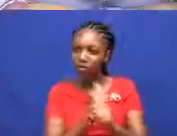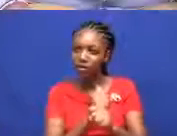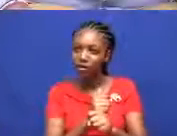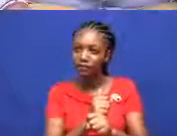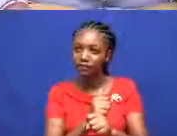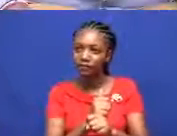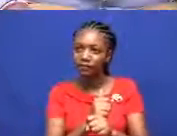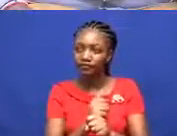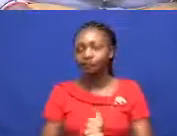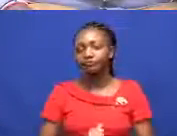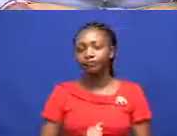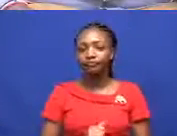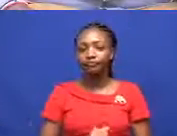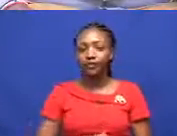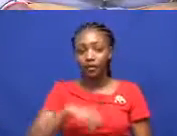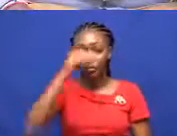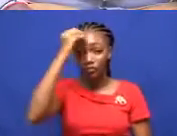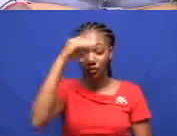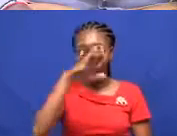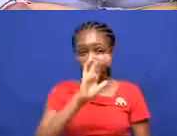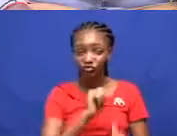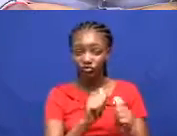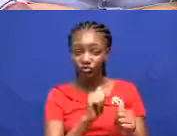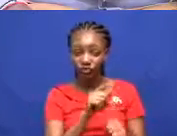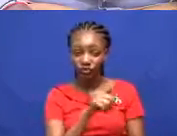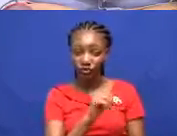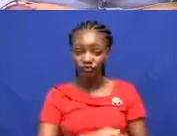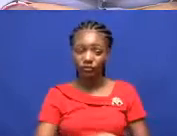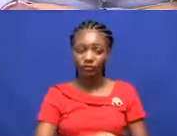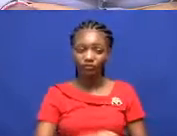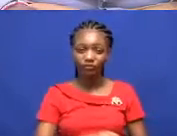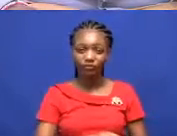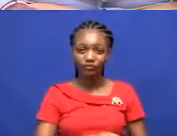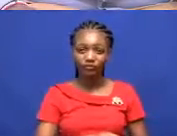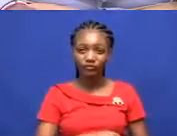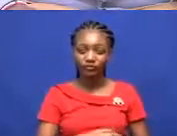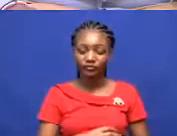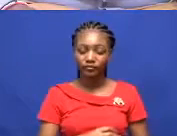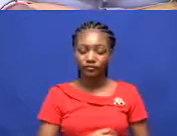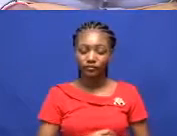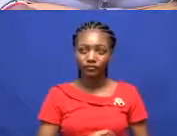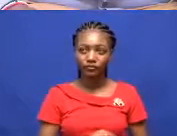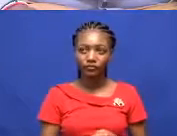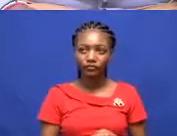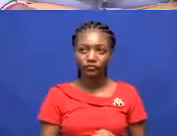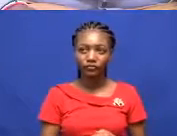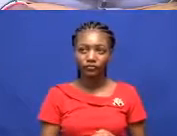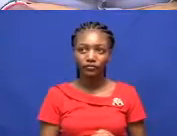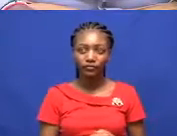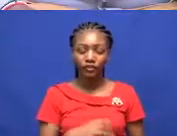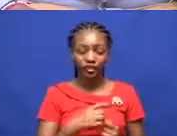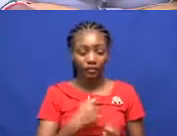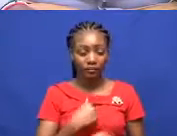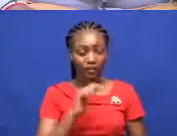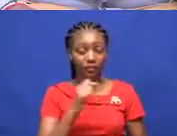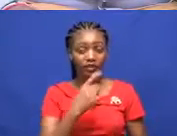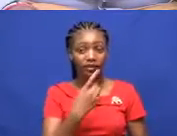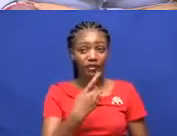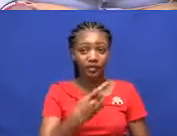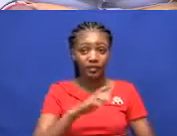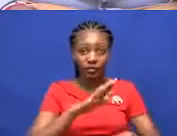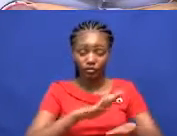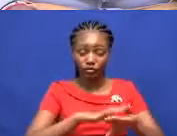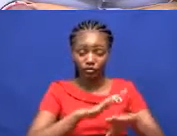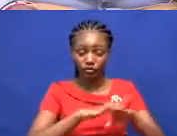amazing. Zainab, what do you think of Muthoka's story? I must say that it is quite